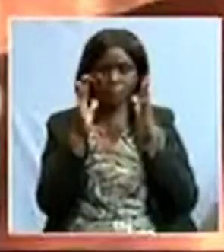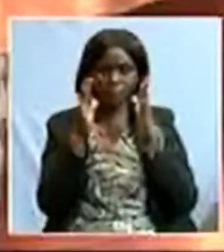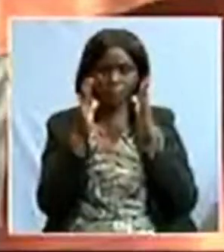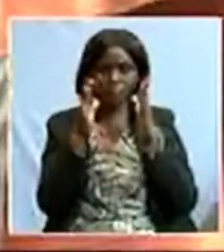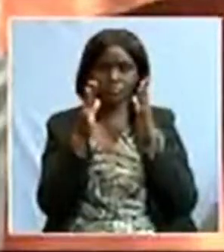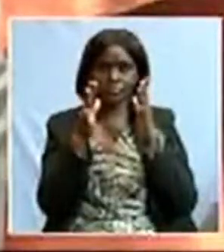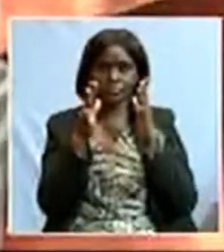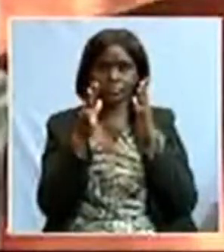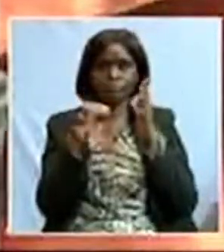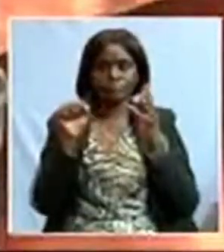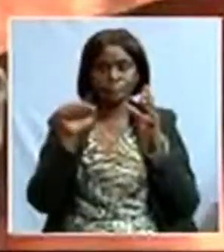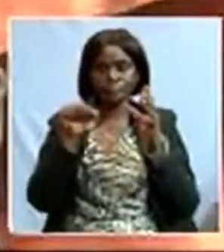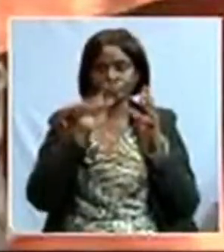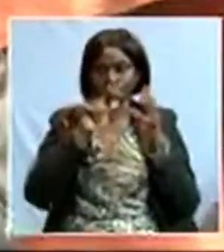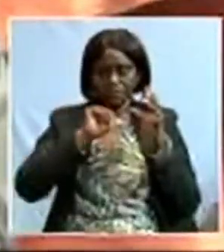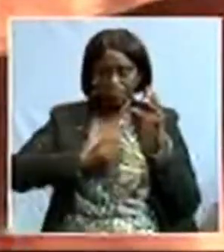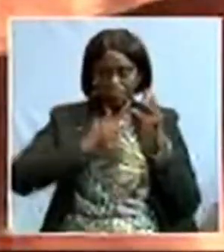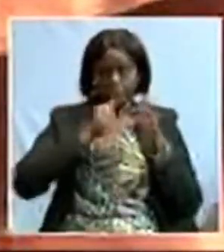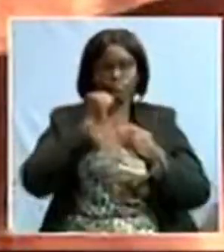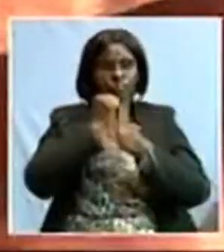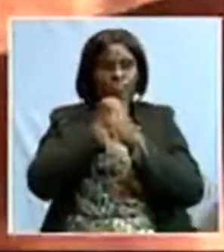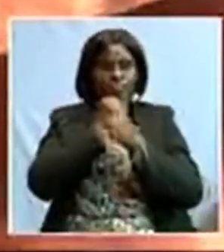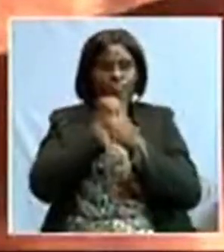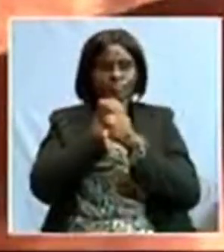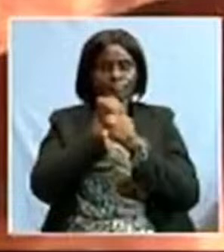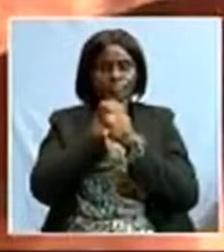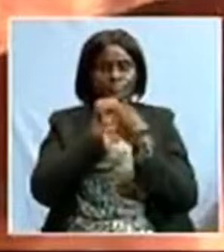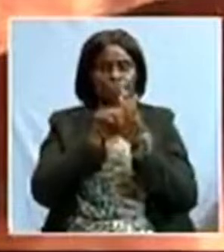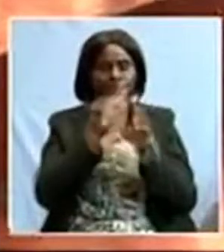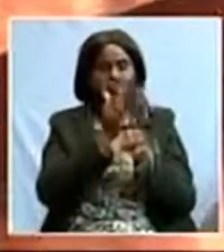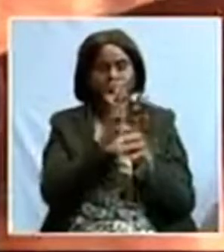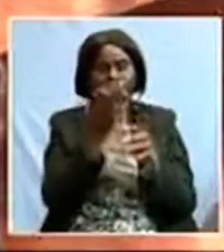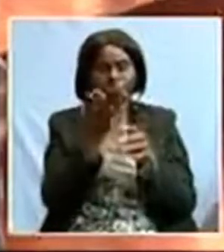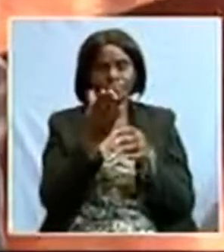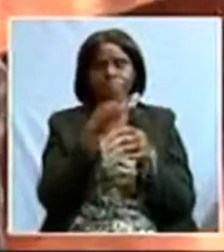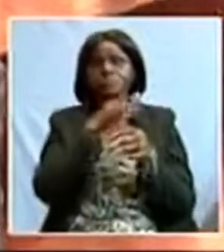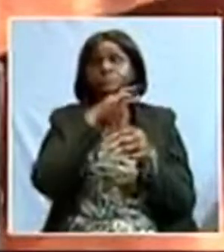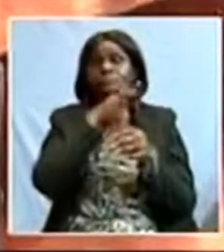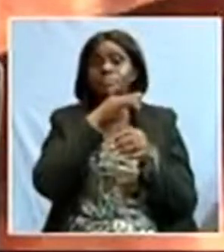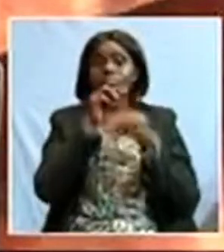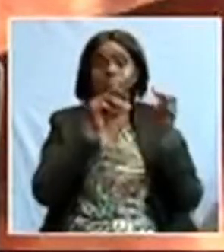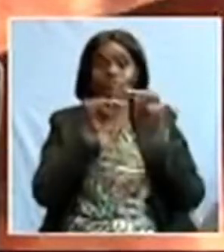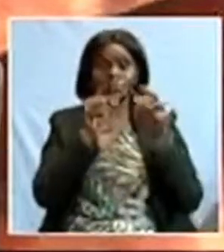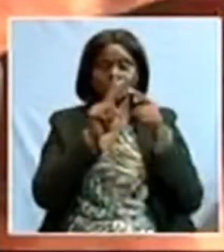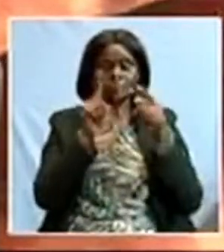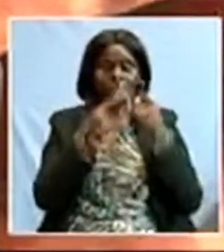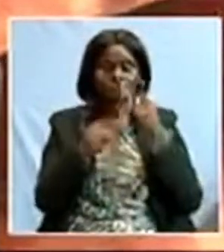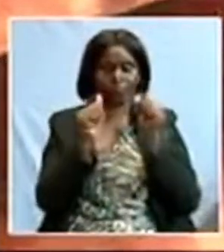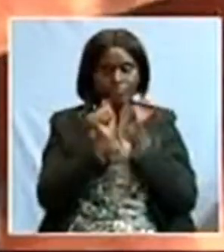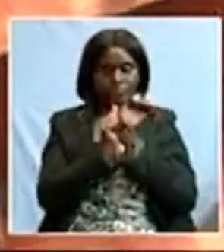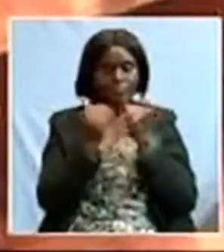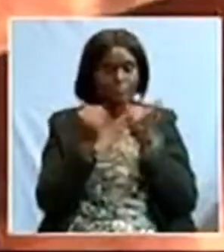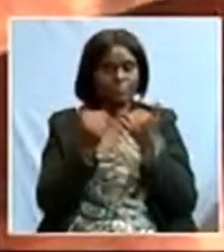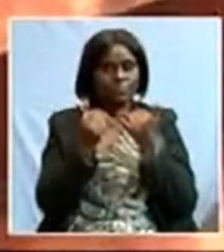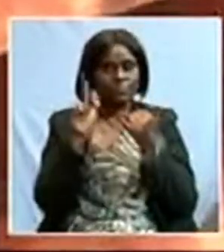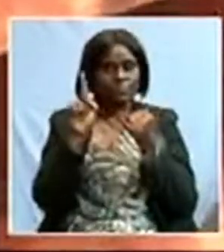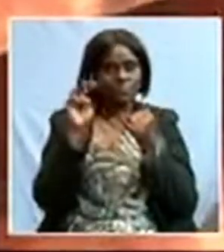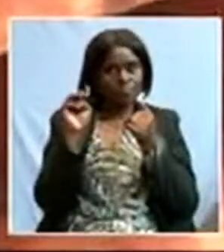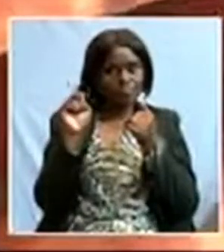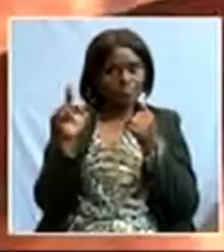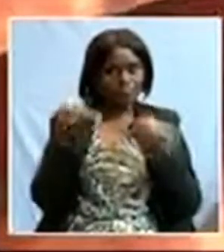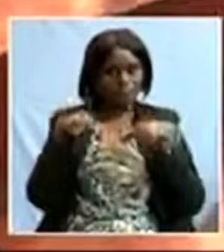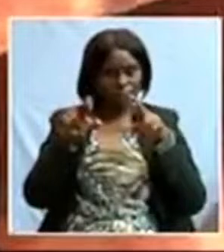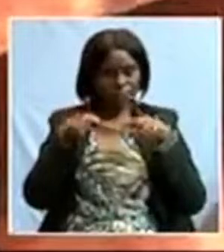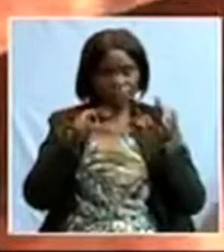stated, of course we were working on the waste management, but in terms of now the kilometers of